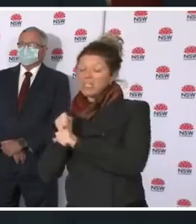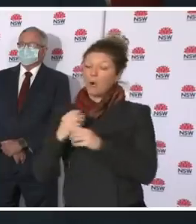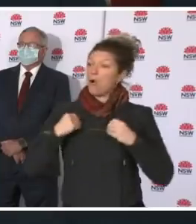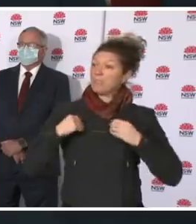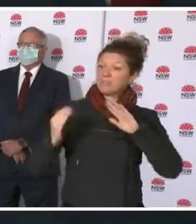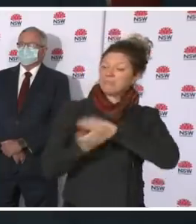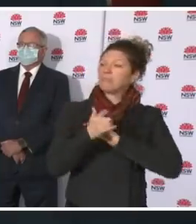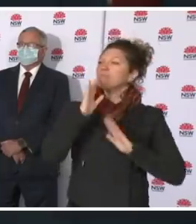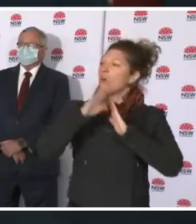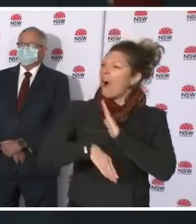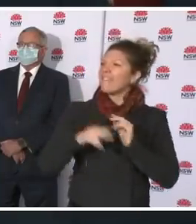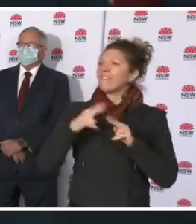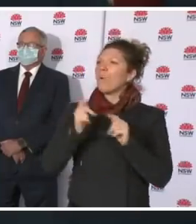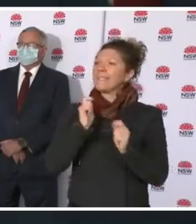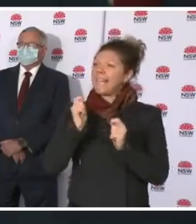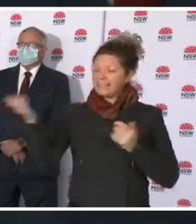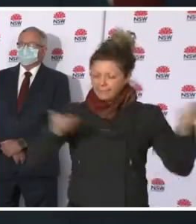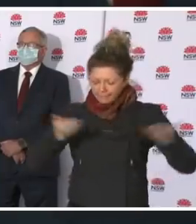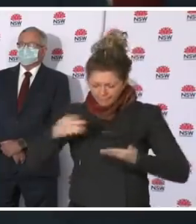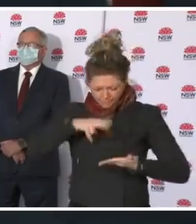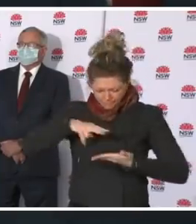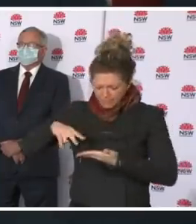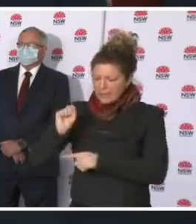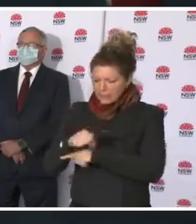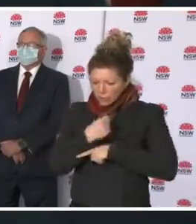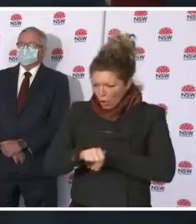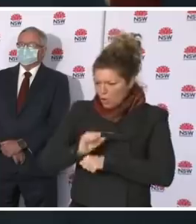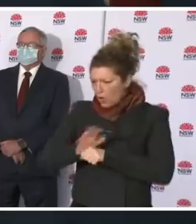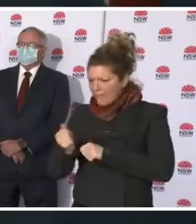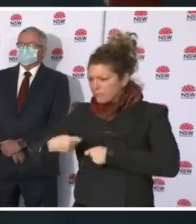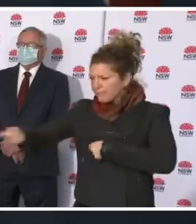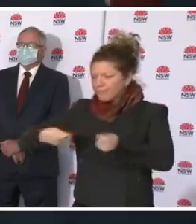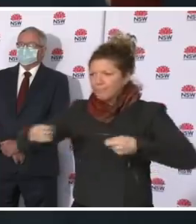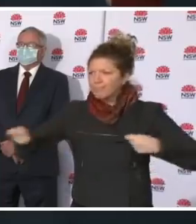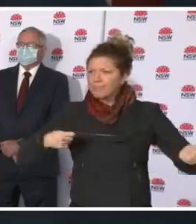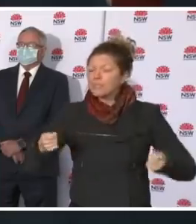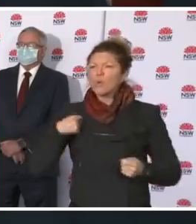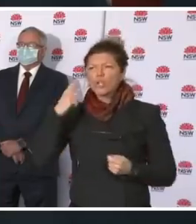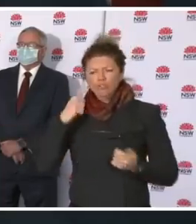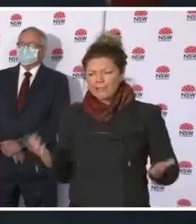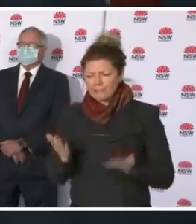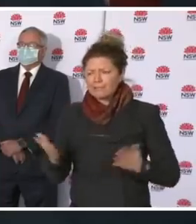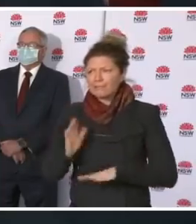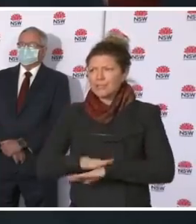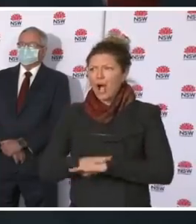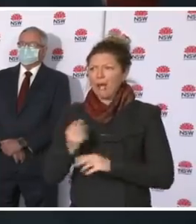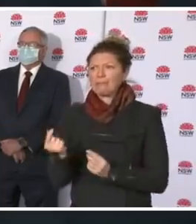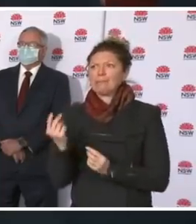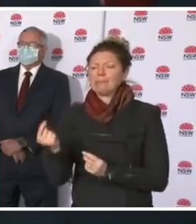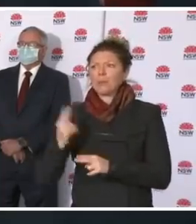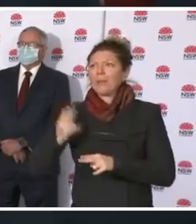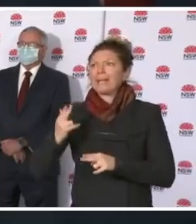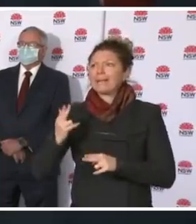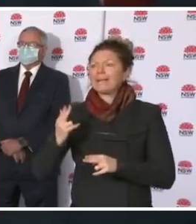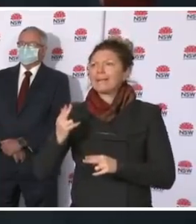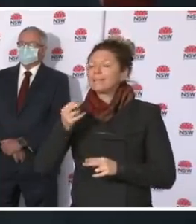are taking some additional steps to improve their turnaround time, and we're working closely with those private providers.